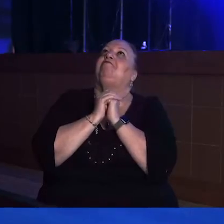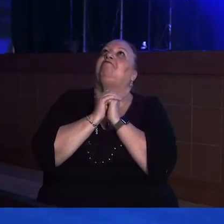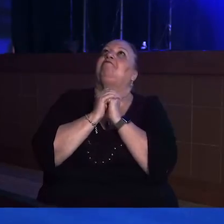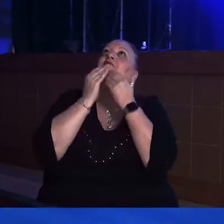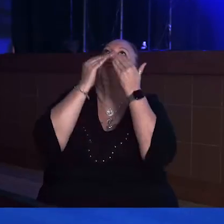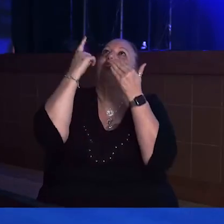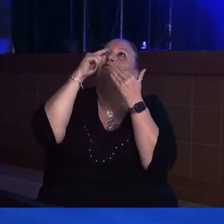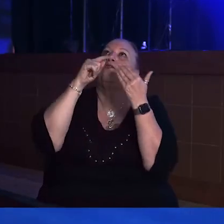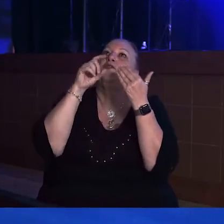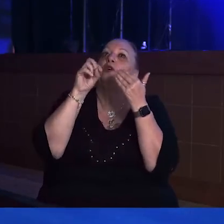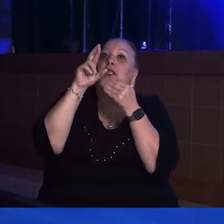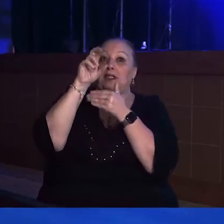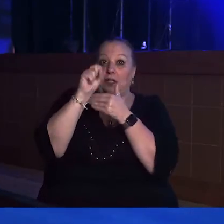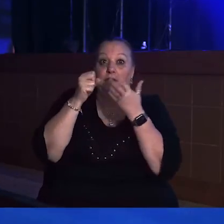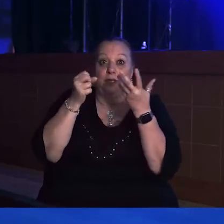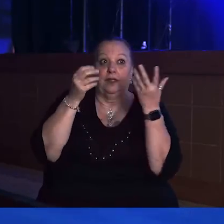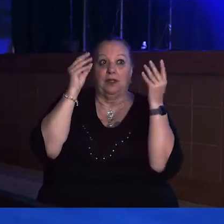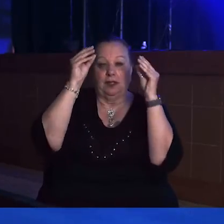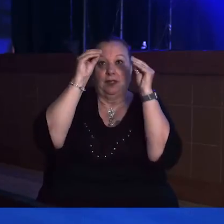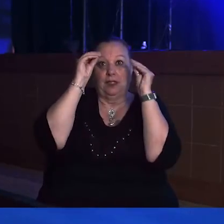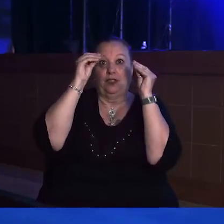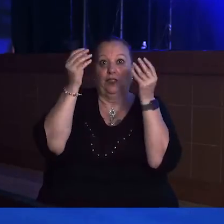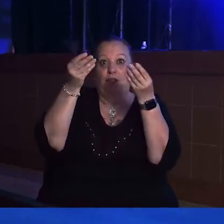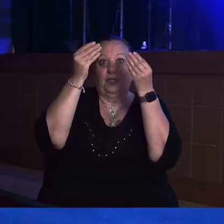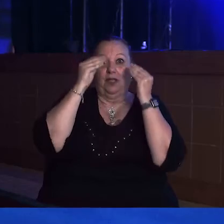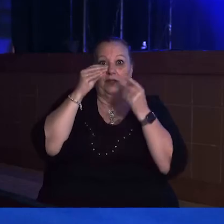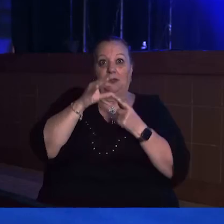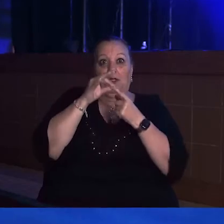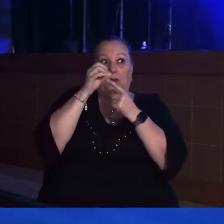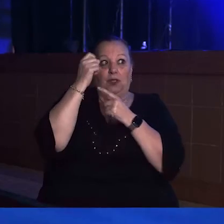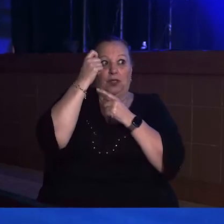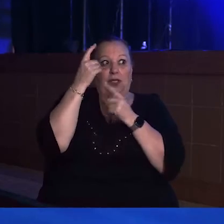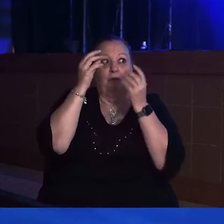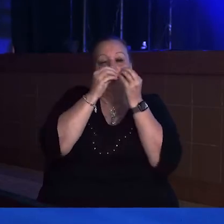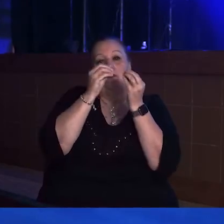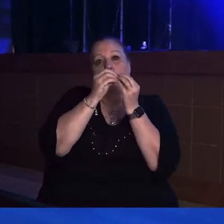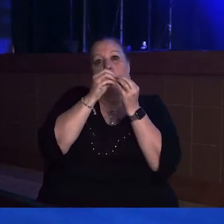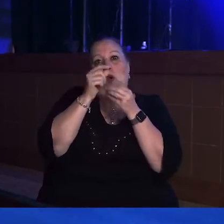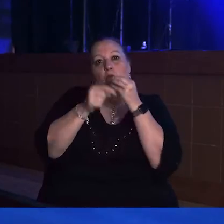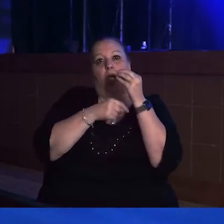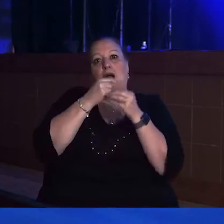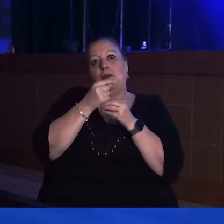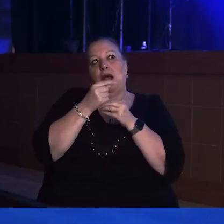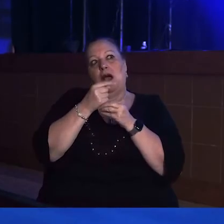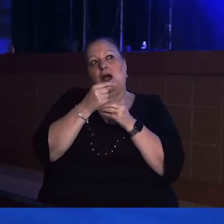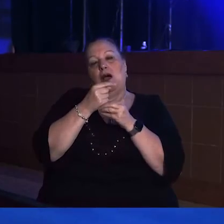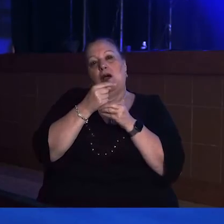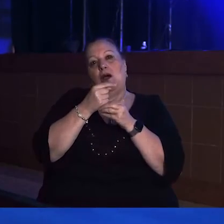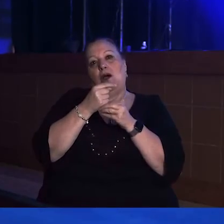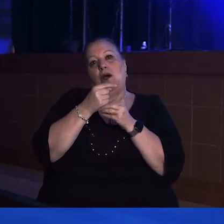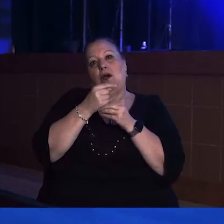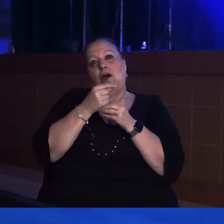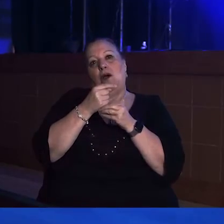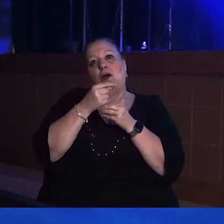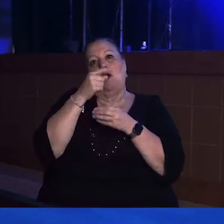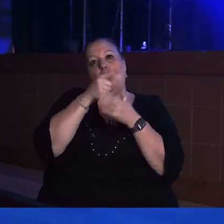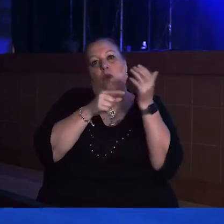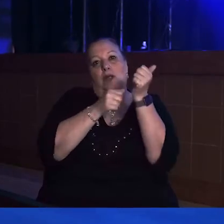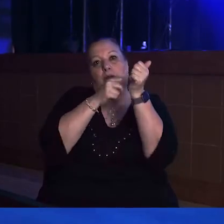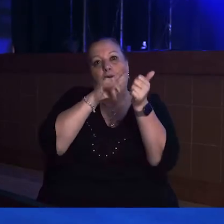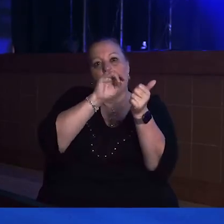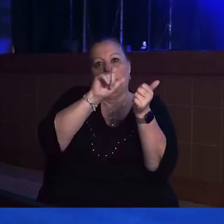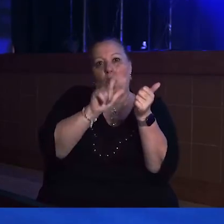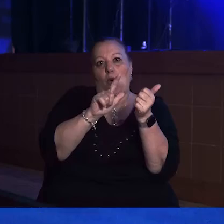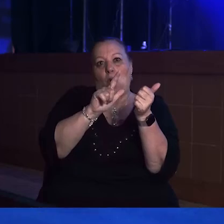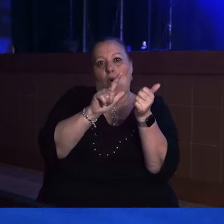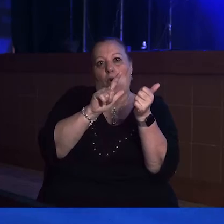series that you've given to us, and especially as we understand a little bit more about what the Apostle Paul was